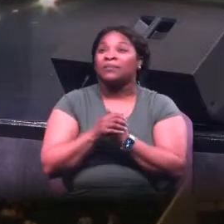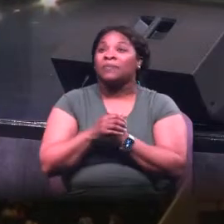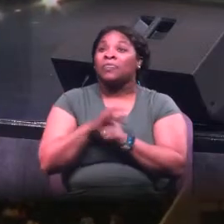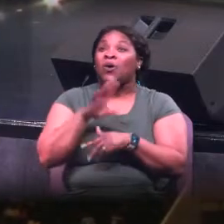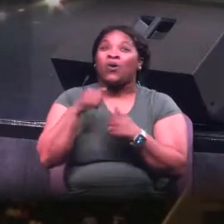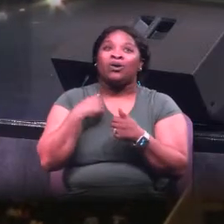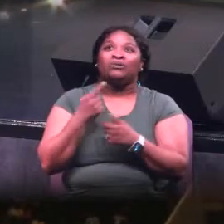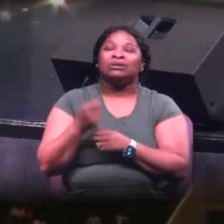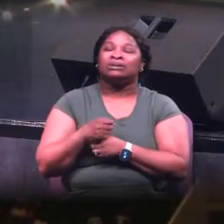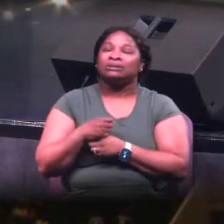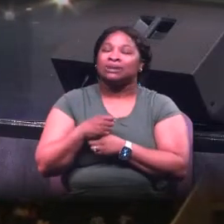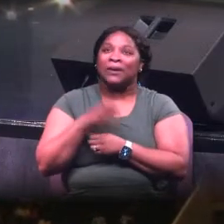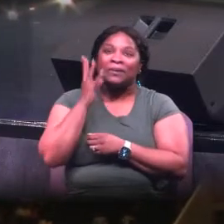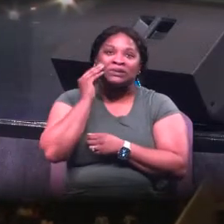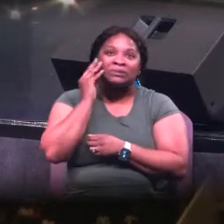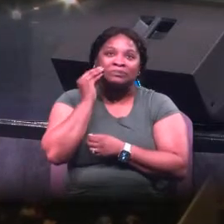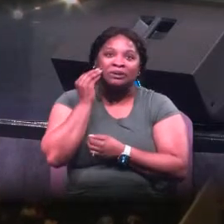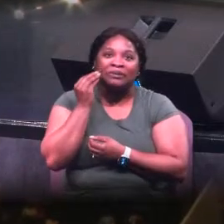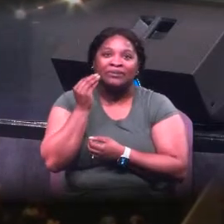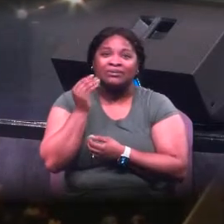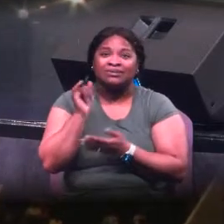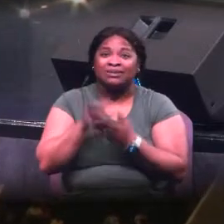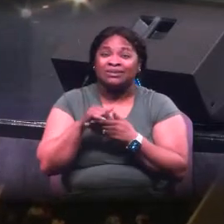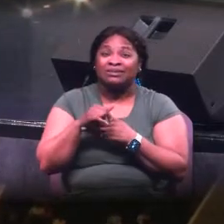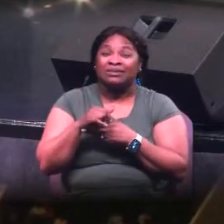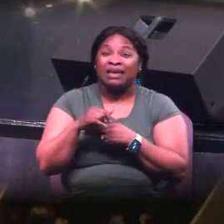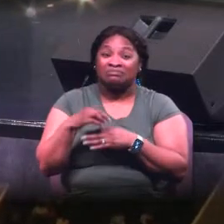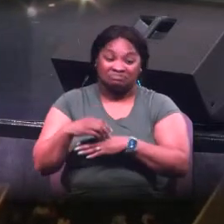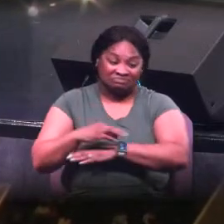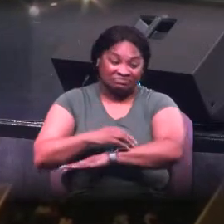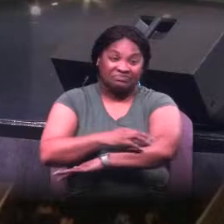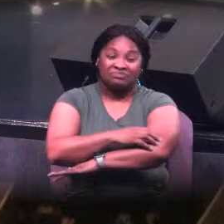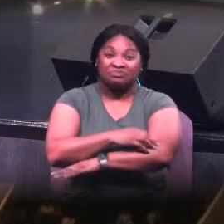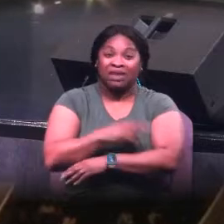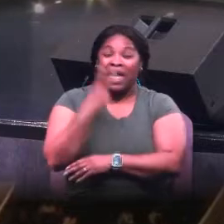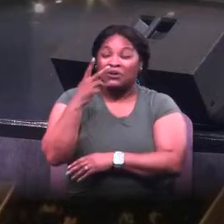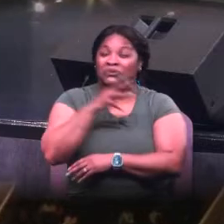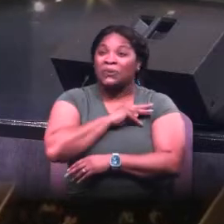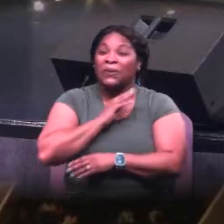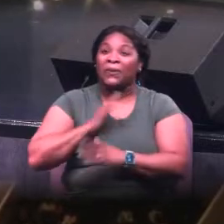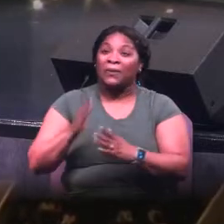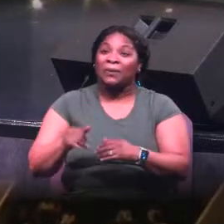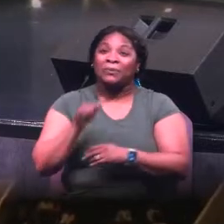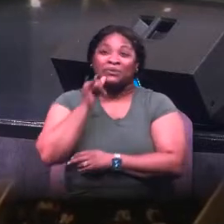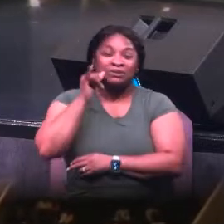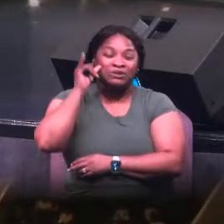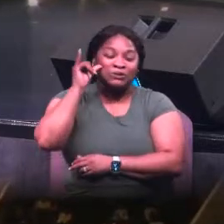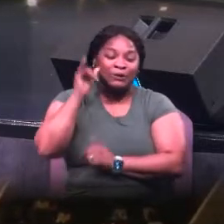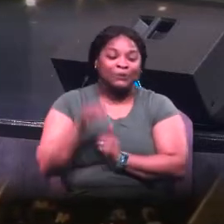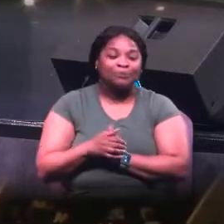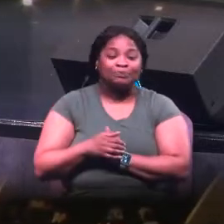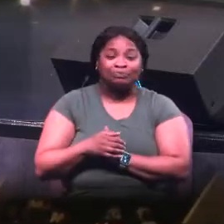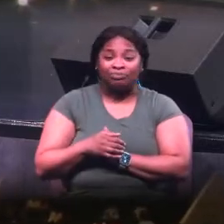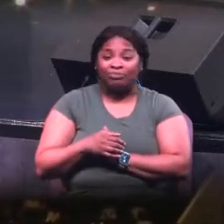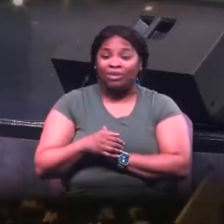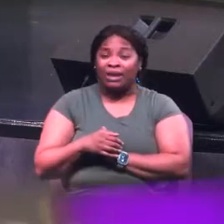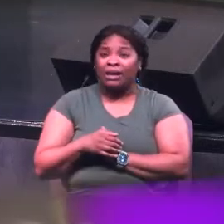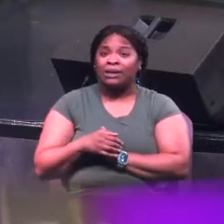nostalgia going through our veins. As a matter of fact, I saw a member of ours yesterday, and